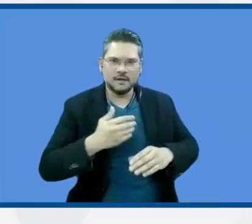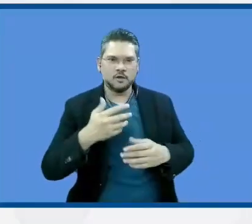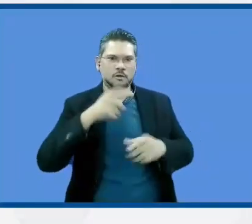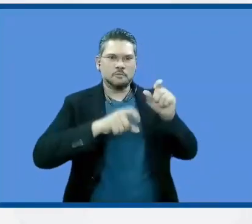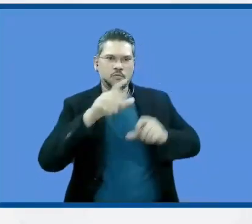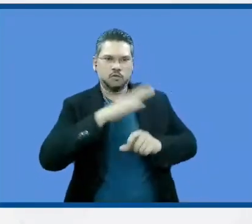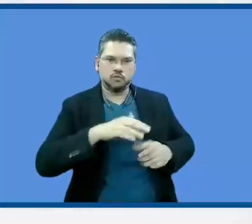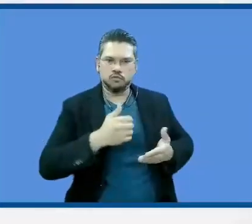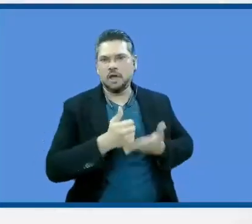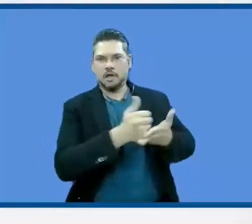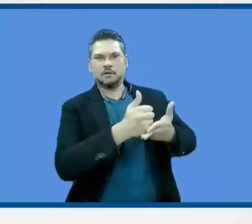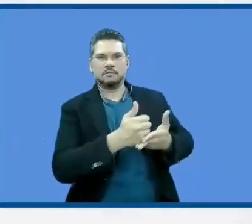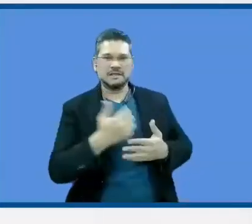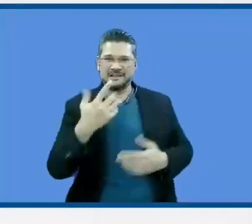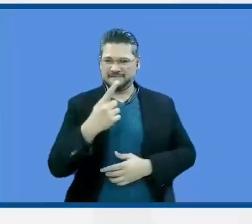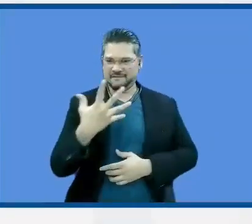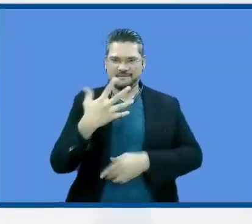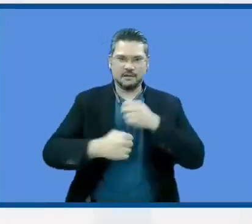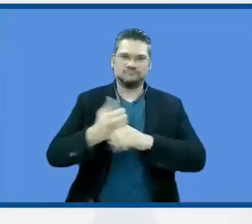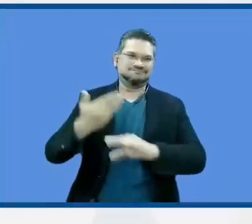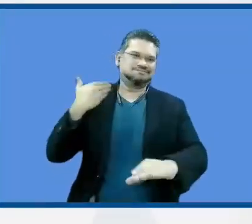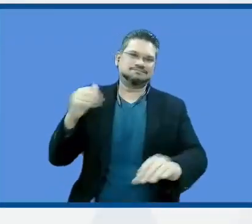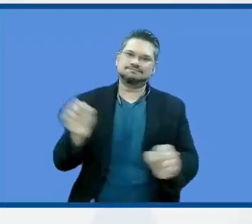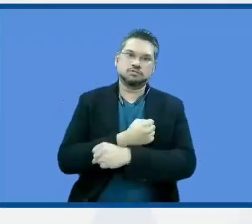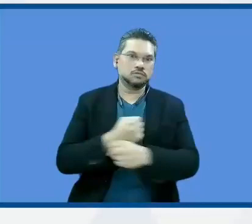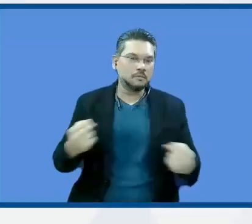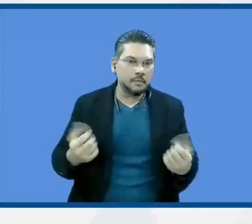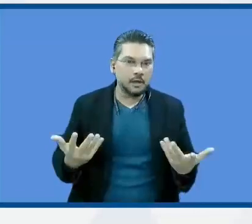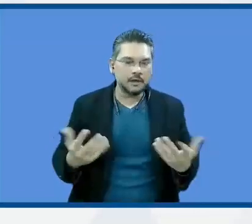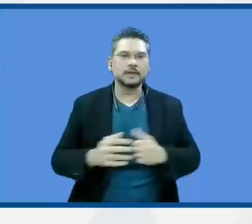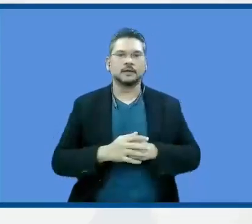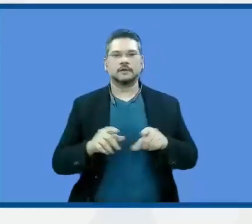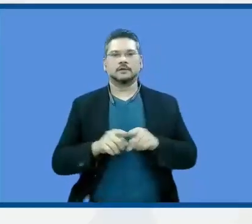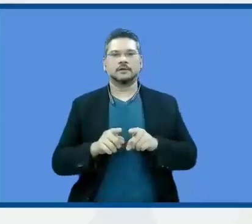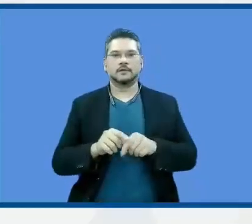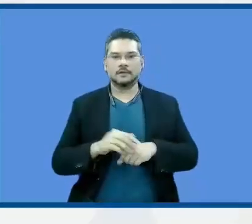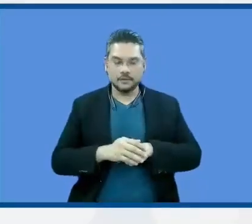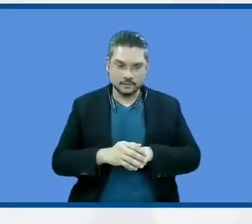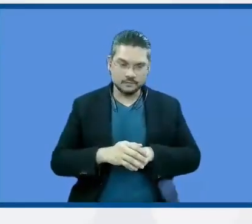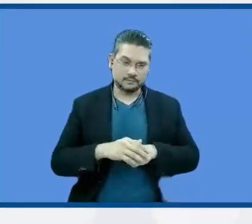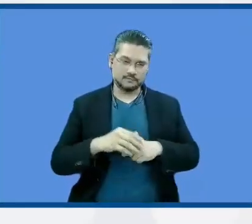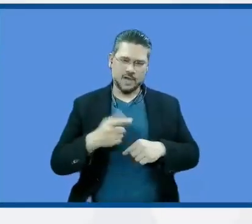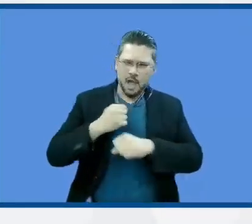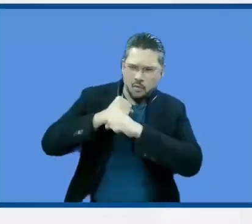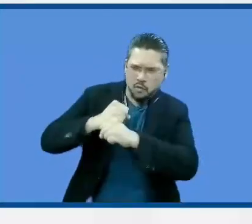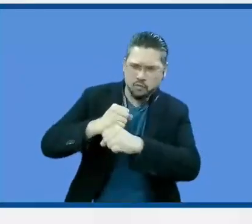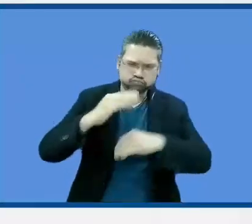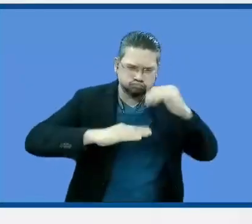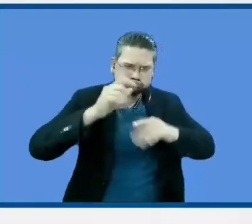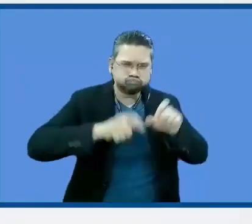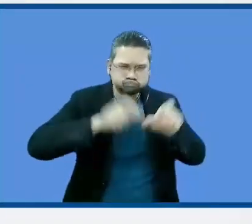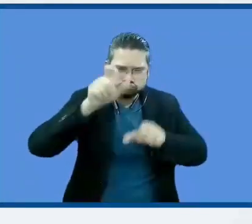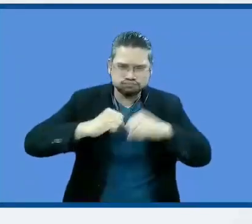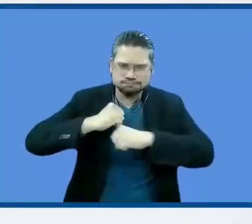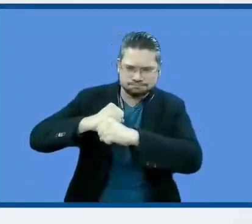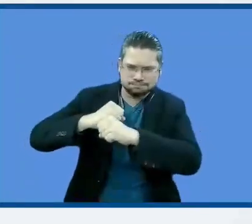ago would simply have not been envisageable to do. Resilient infrastructure and continuity of basic services is also